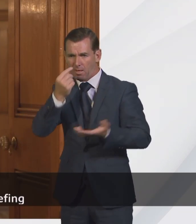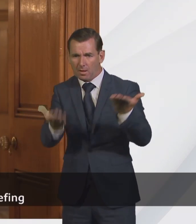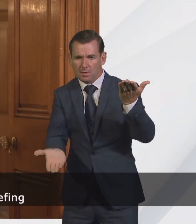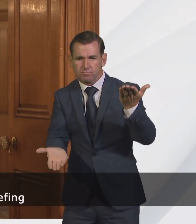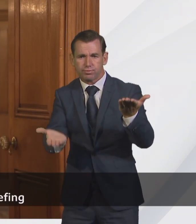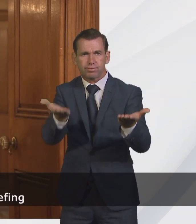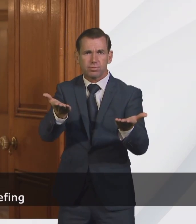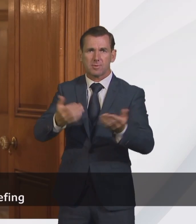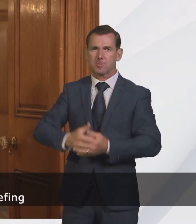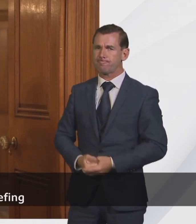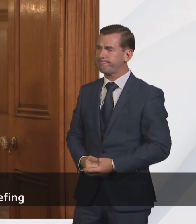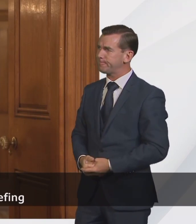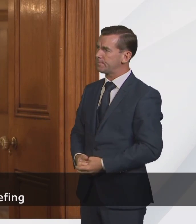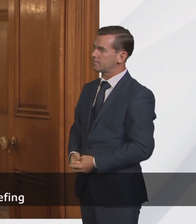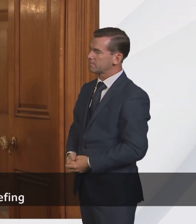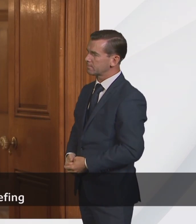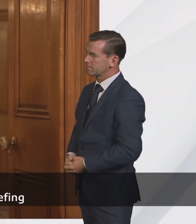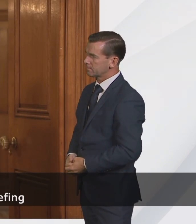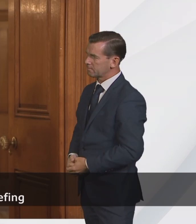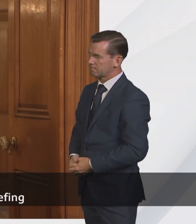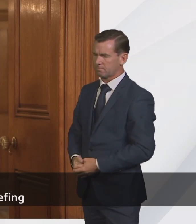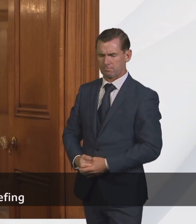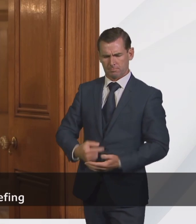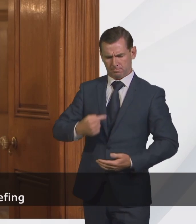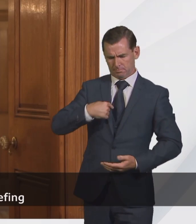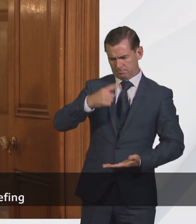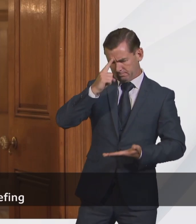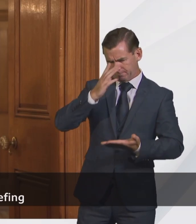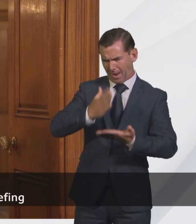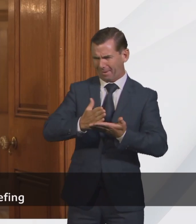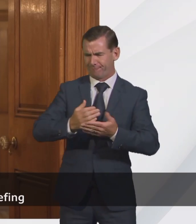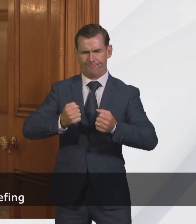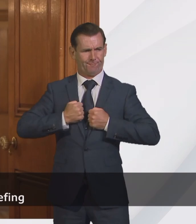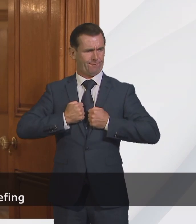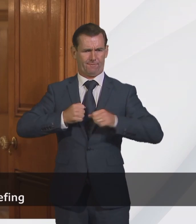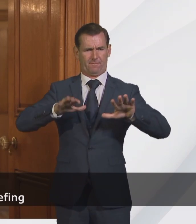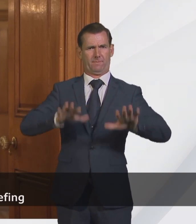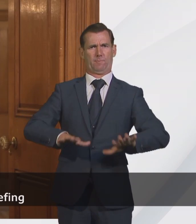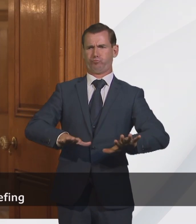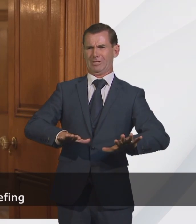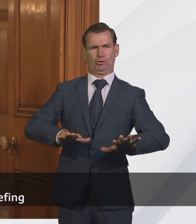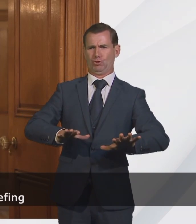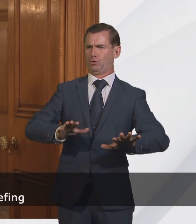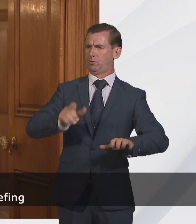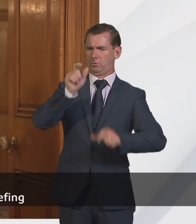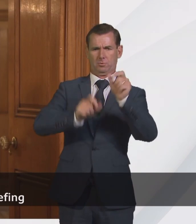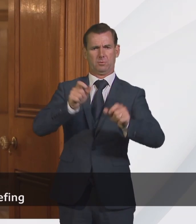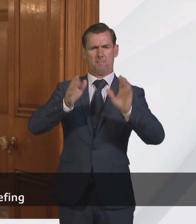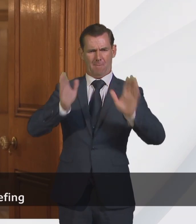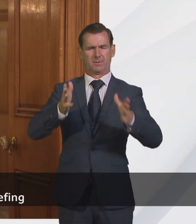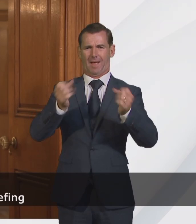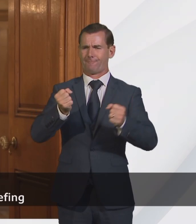recognise that all the evidence points to the fact that this can make the biggest single difference to children's